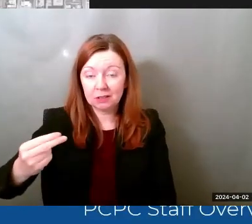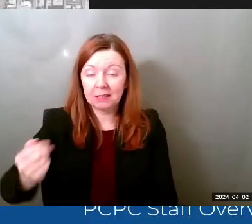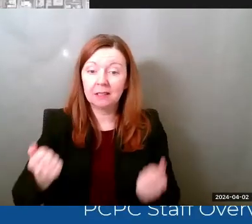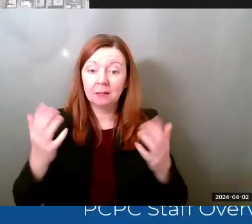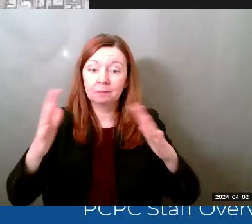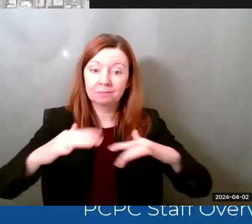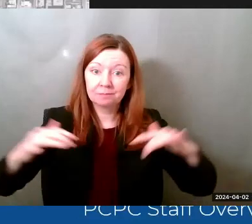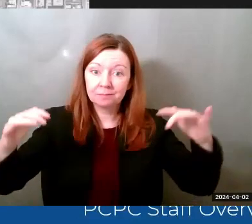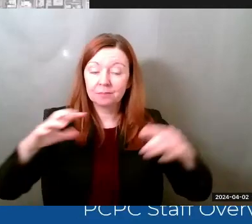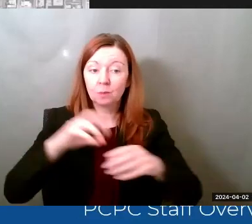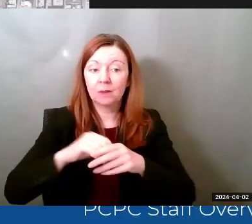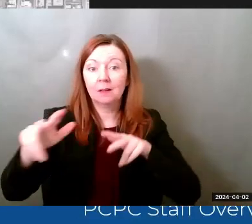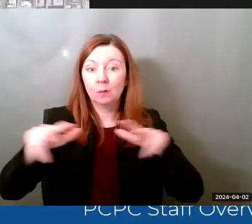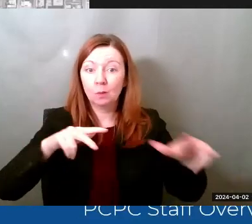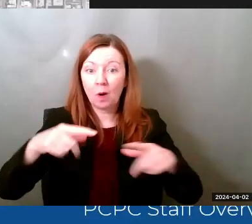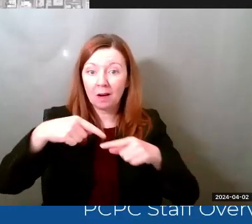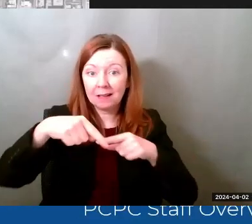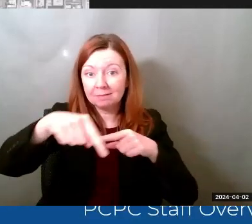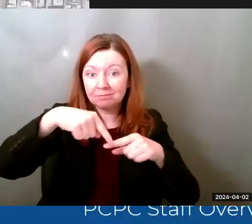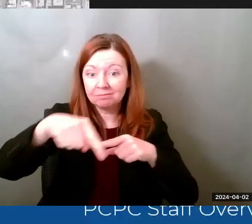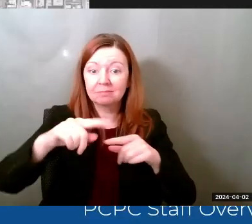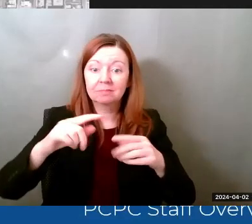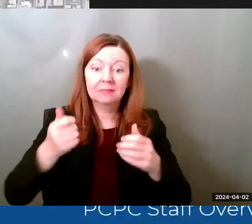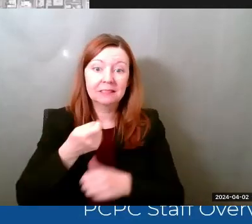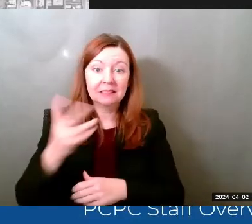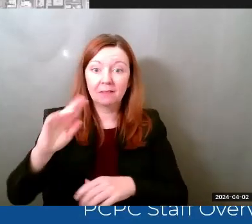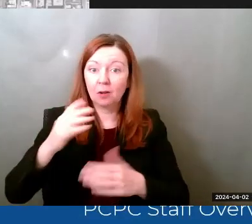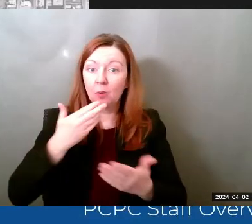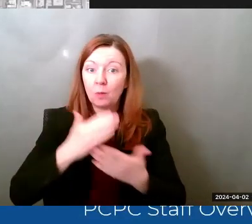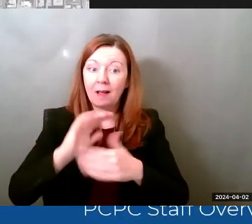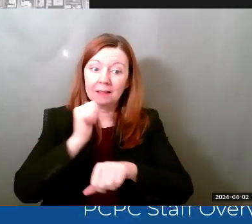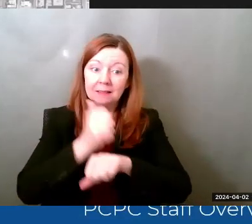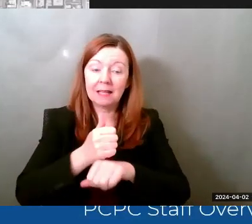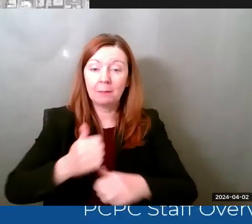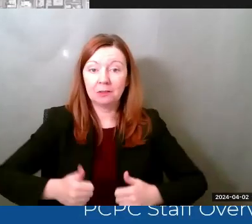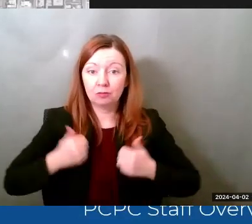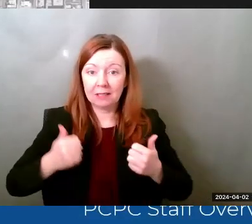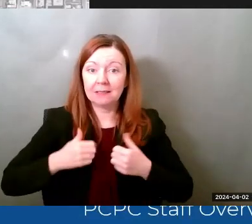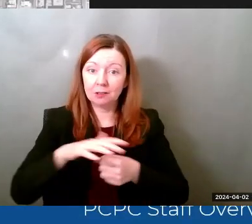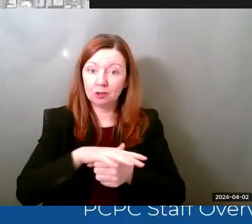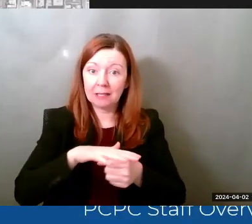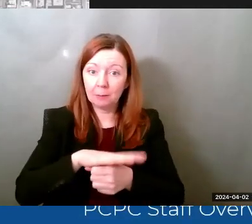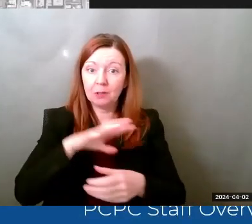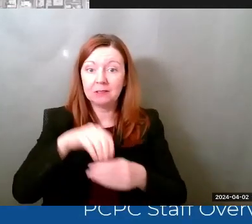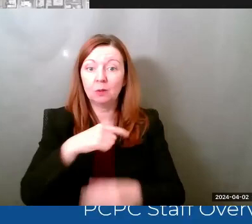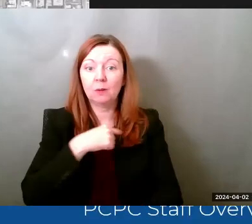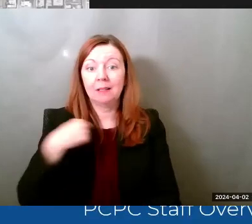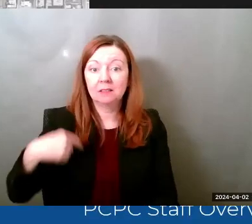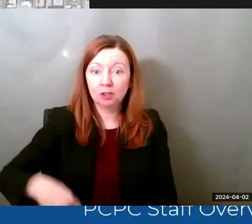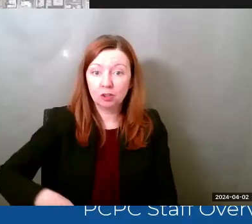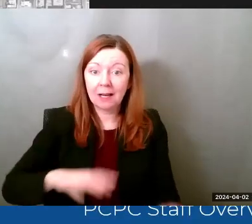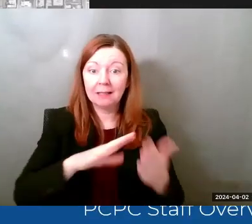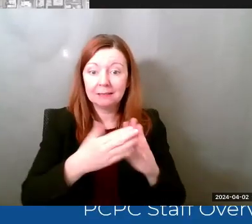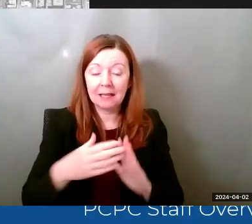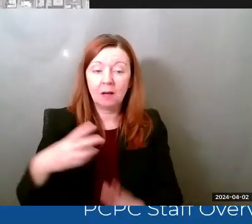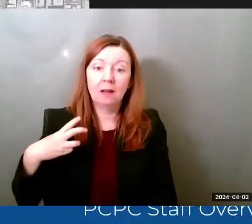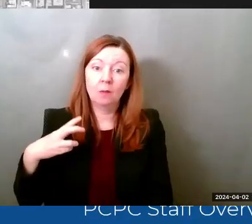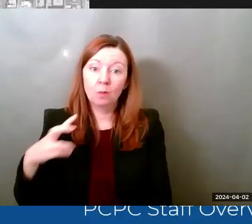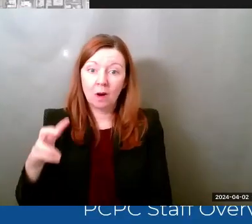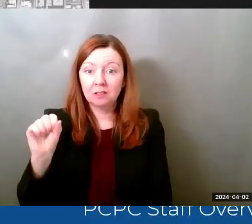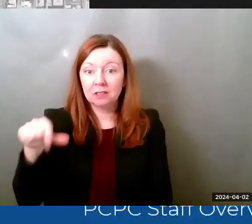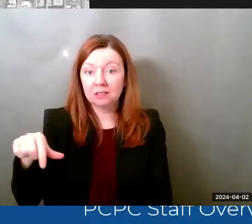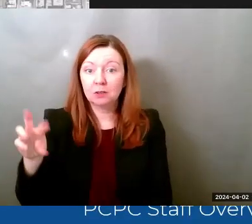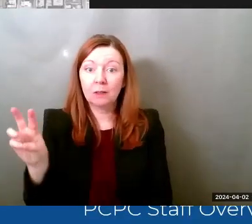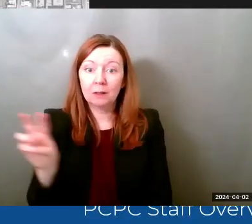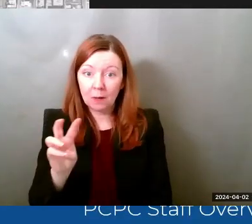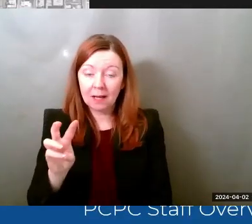arena is within walking distance of several well-established residential neighborhoods, including Chinatown and Washington Square West, and